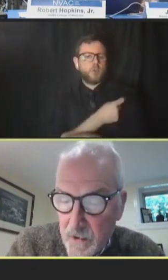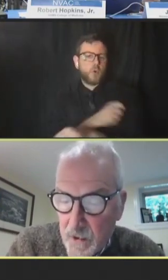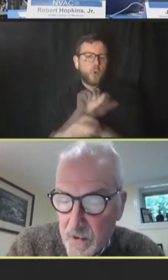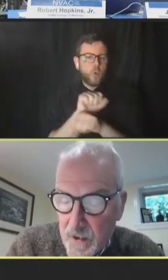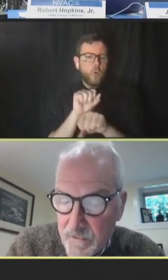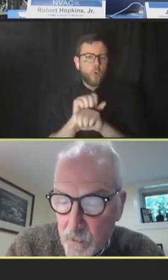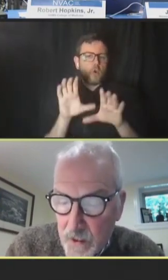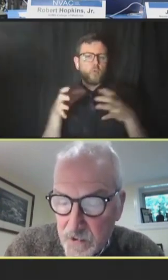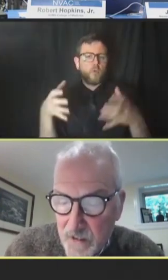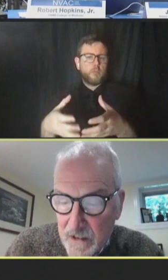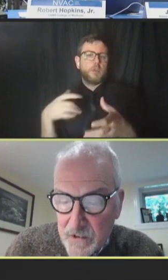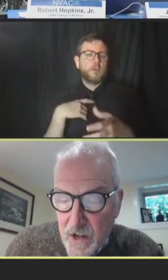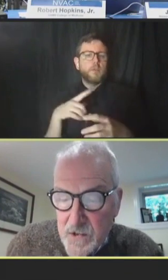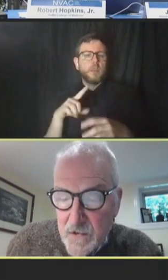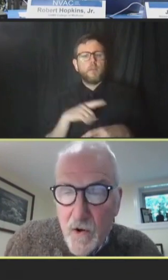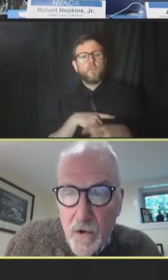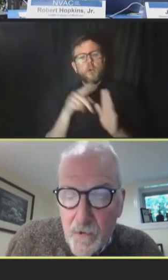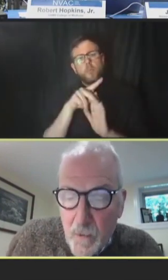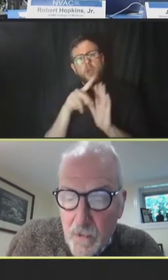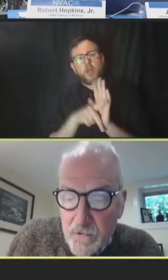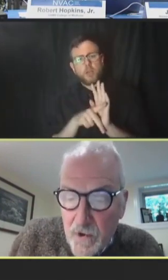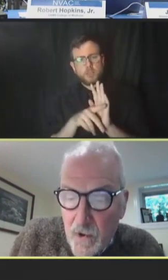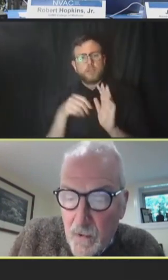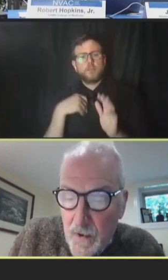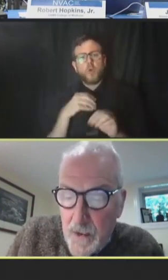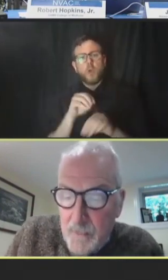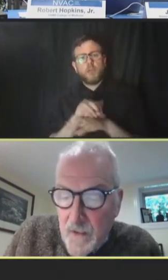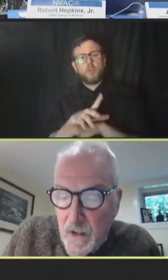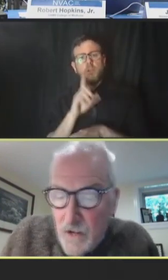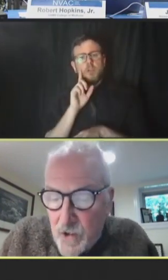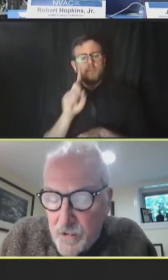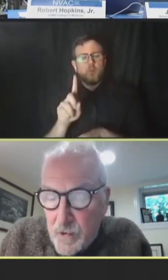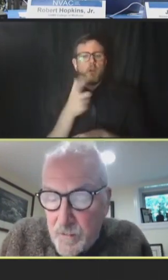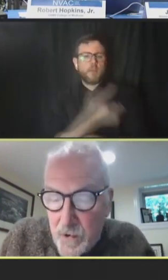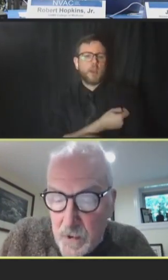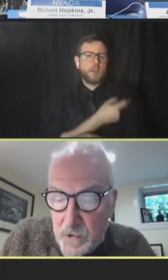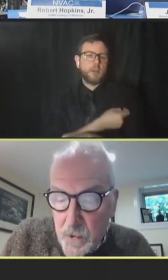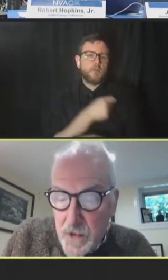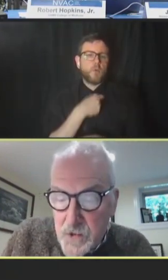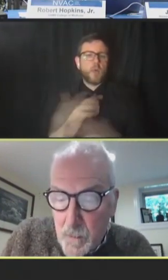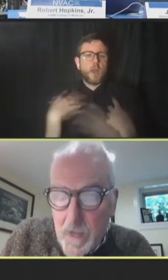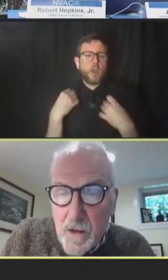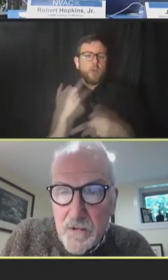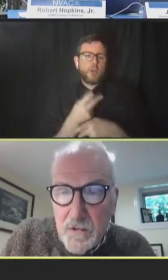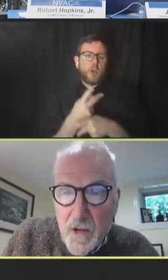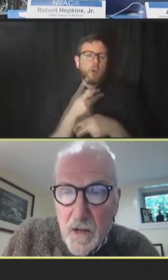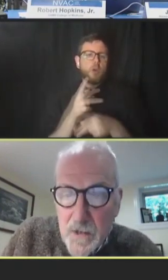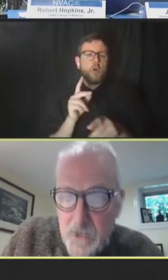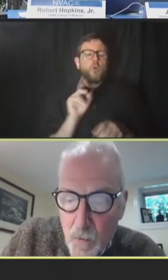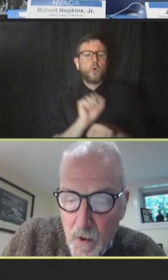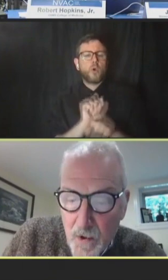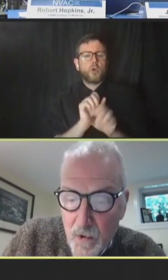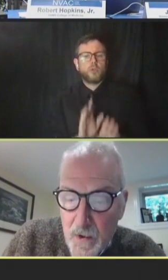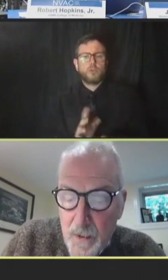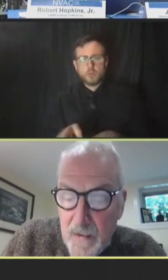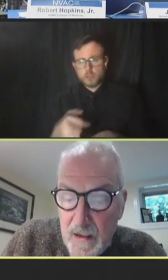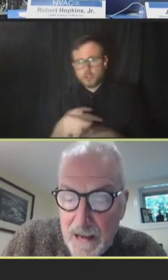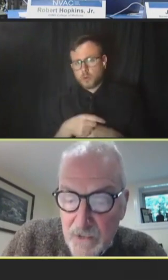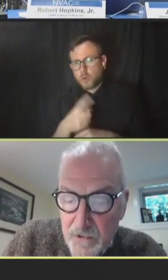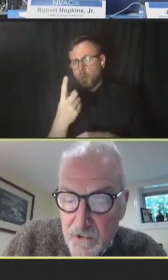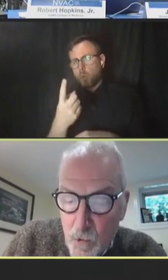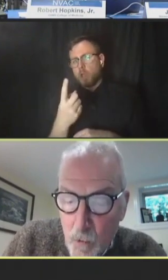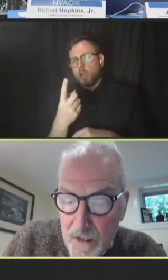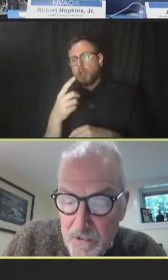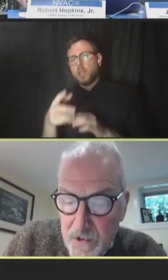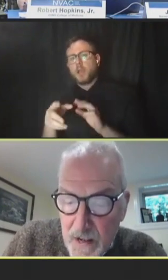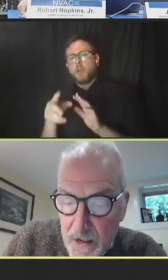statement on influenza vaccination for healthcare personnel and is also reviewing 2 additional policy statements, one on access